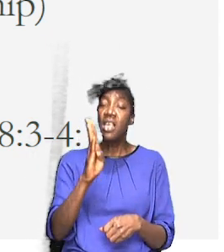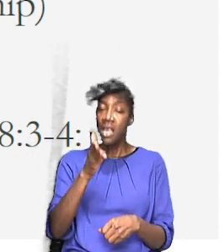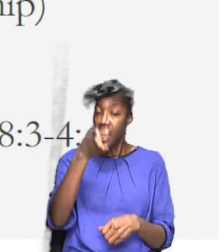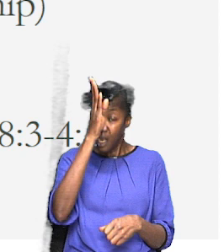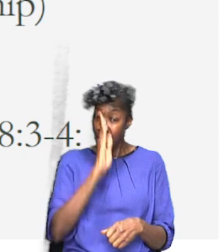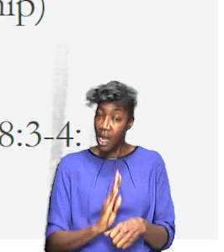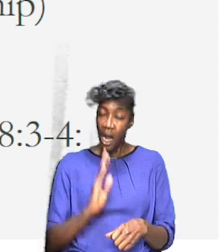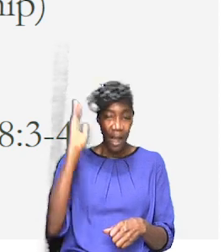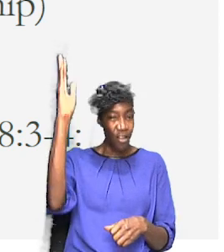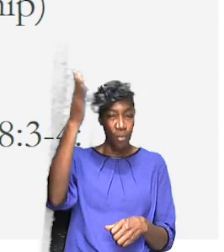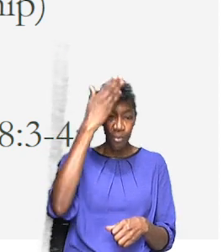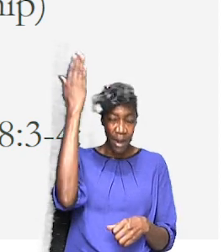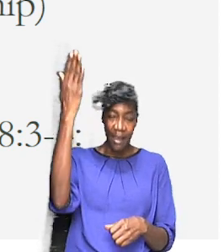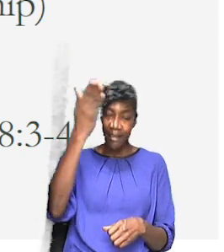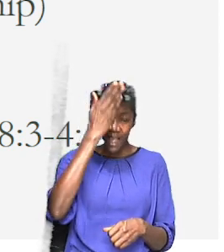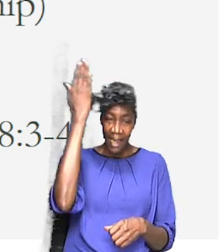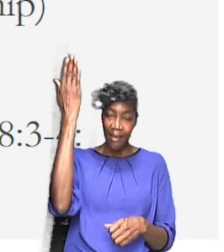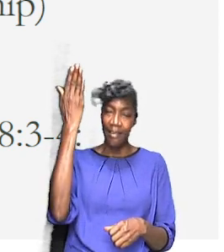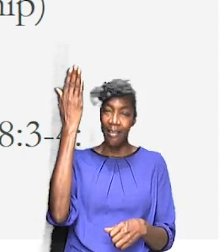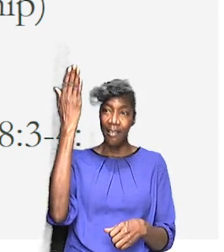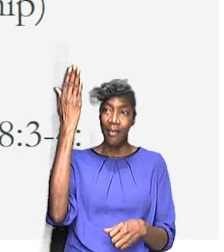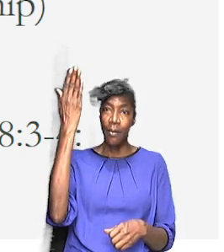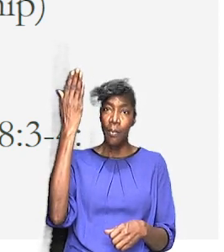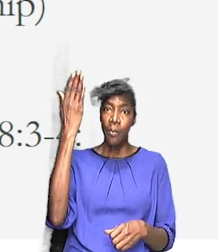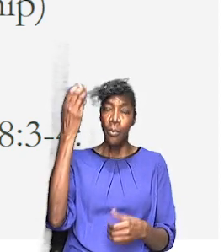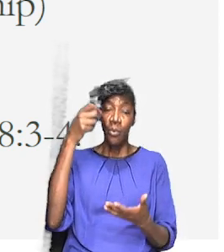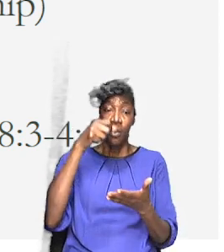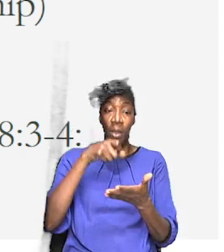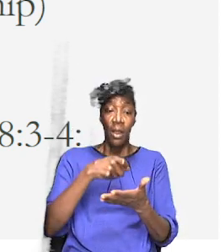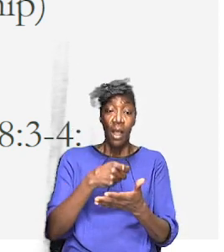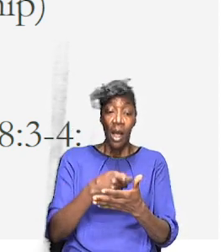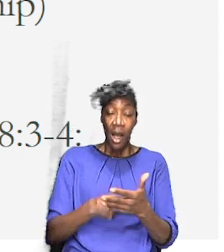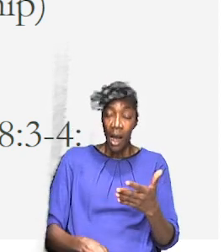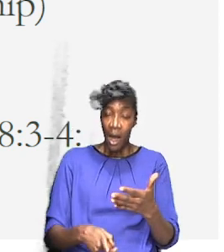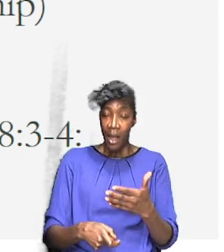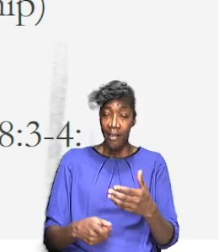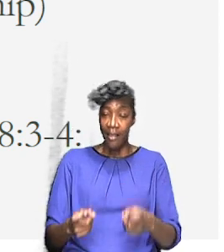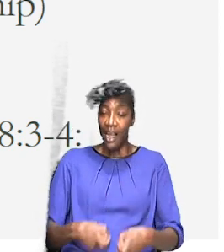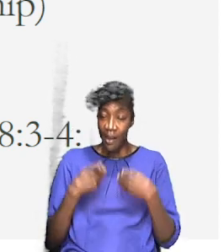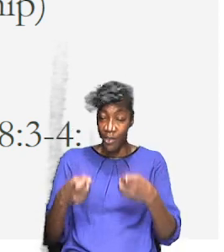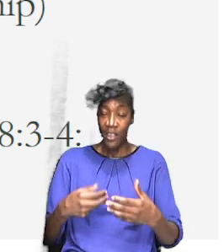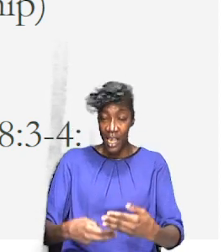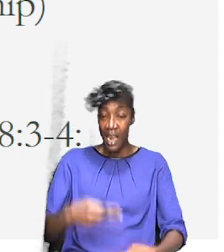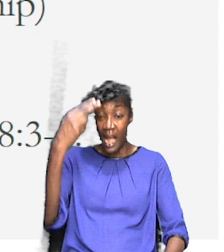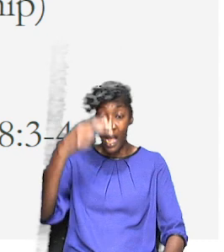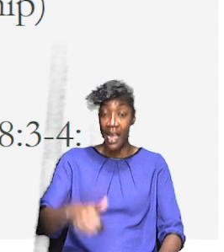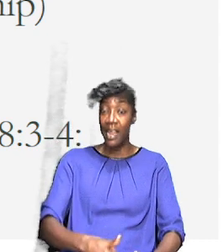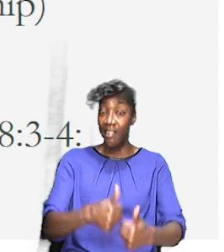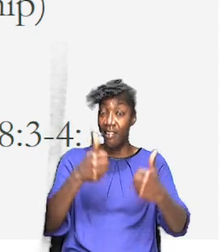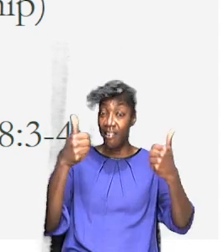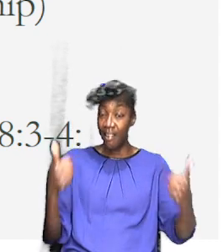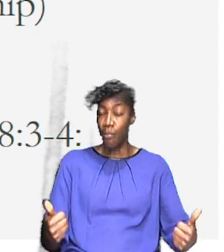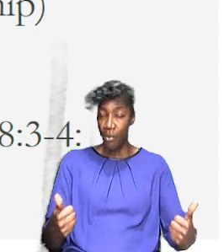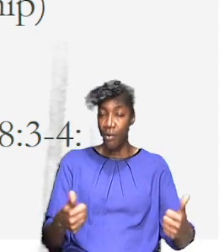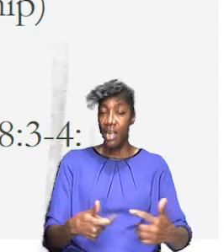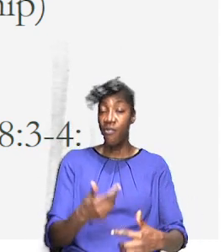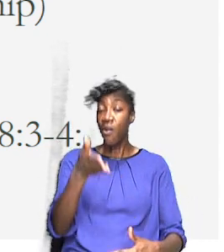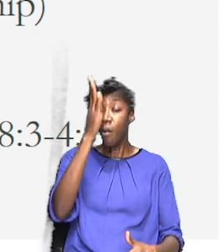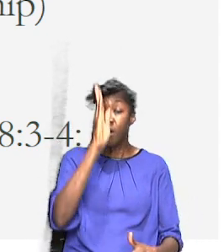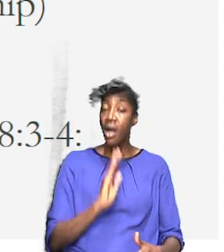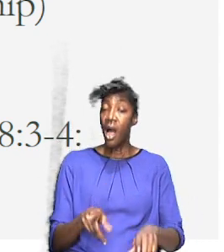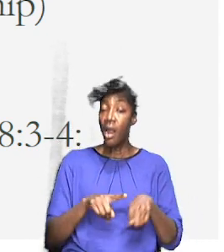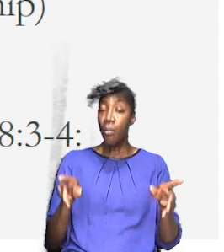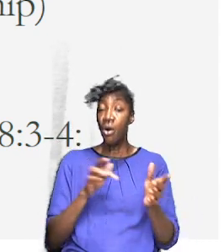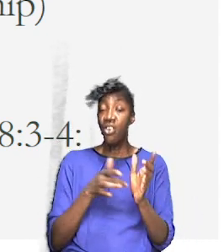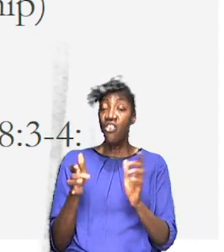God. I said it from the week before that the cost of sin is so high. It separates us from God. But